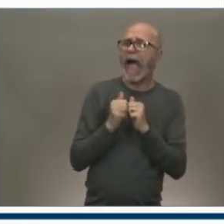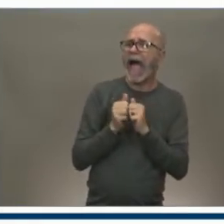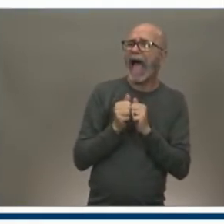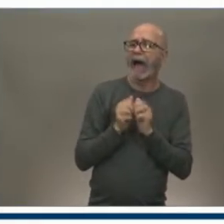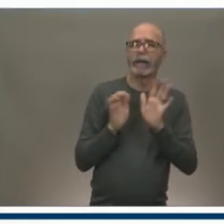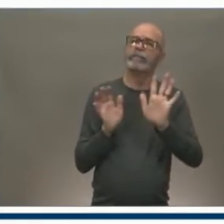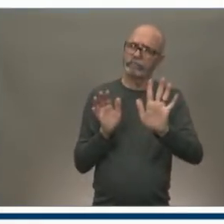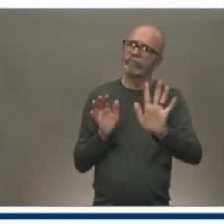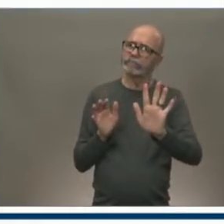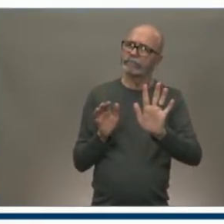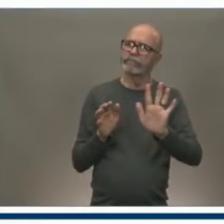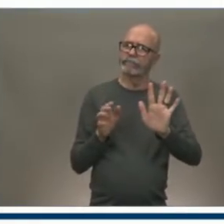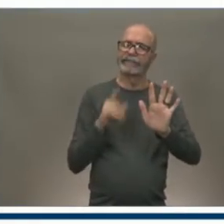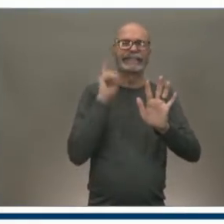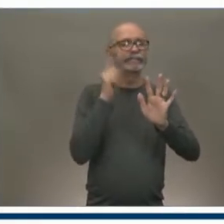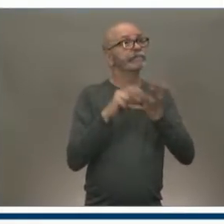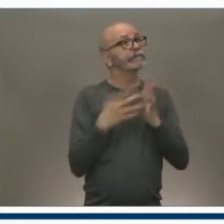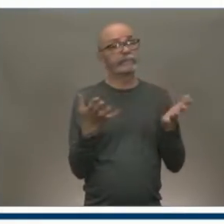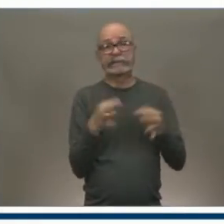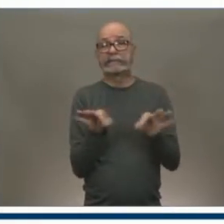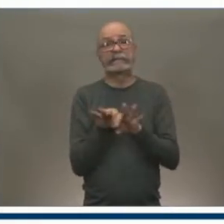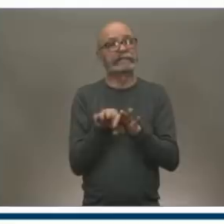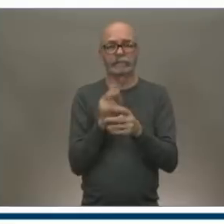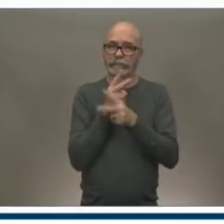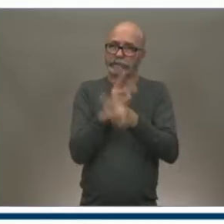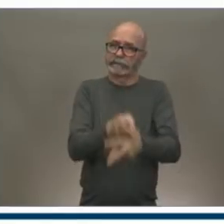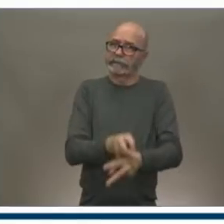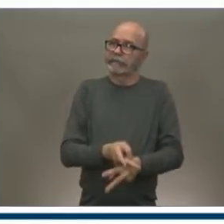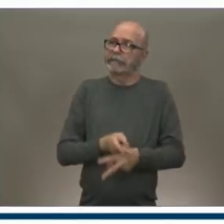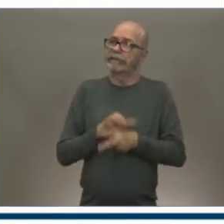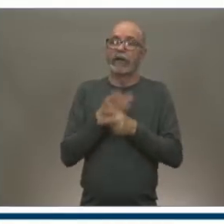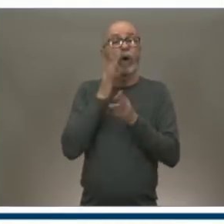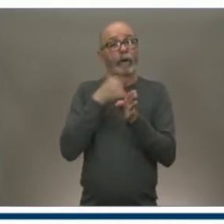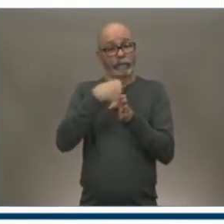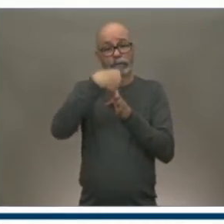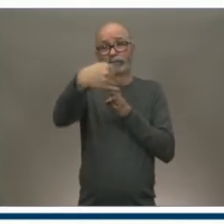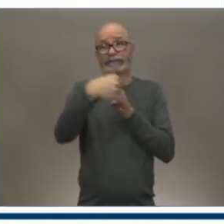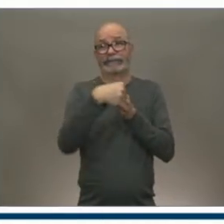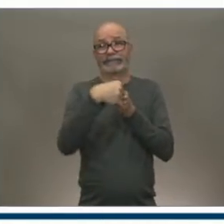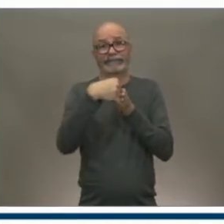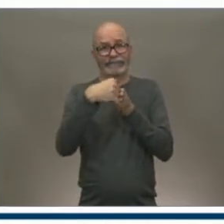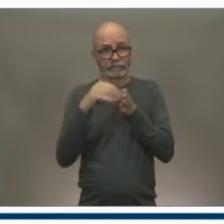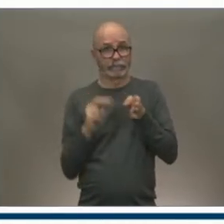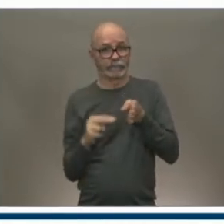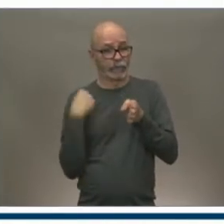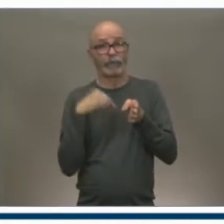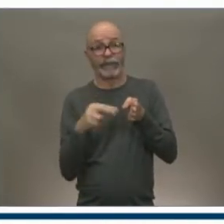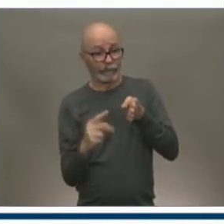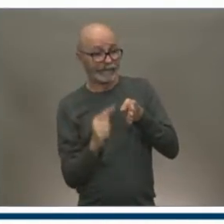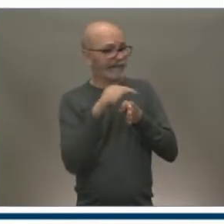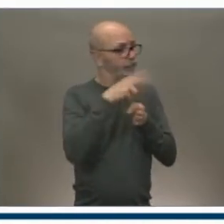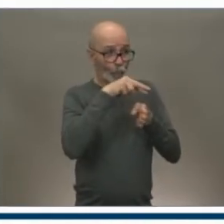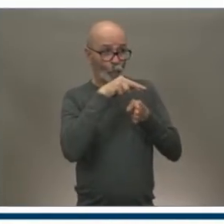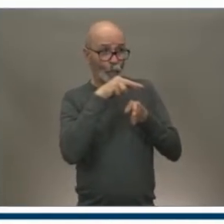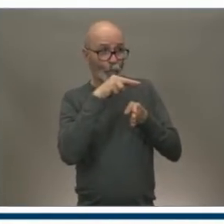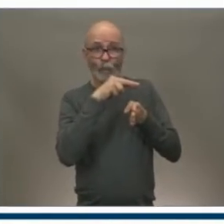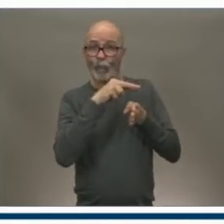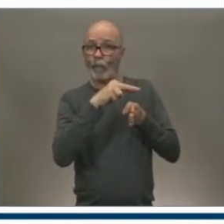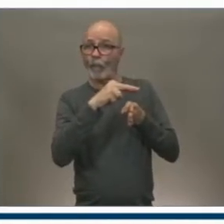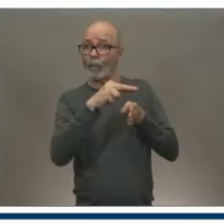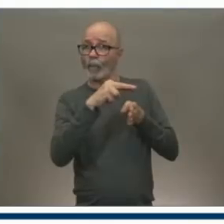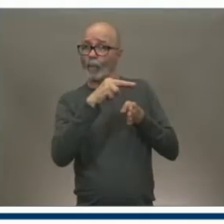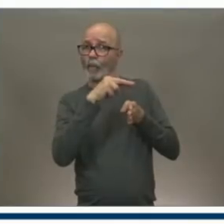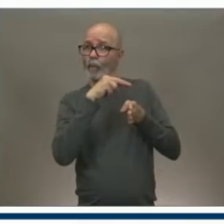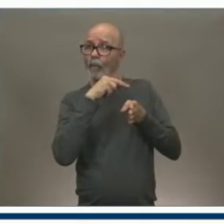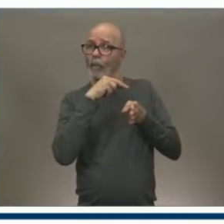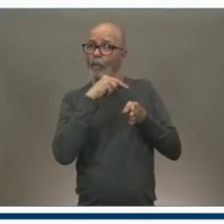Careful restrictions at the border. We are doing that. We're looking, as I said, how we may perhaps increase the frequency